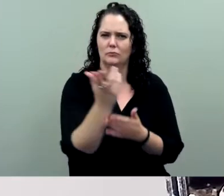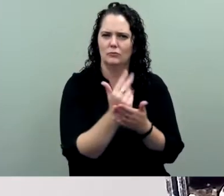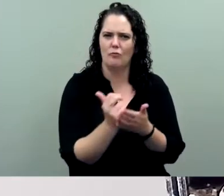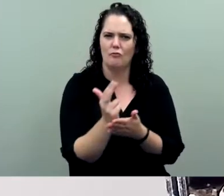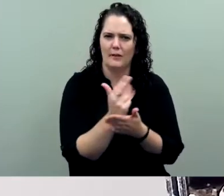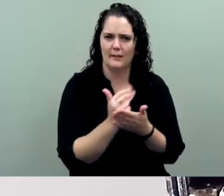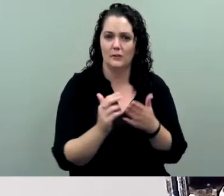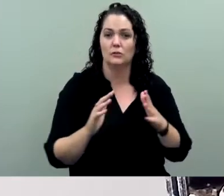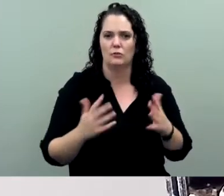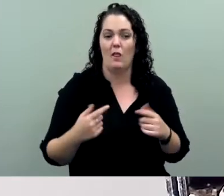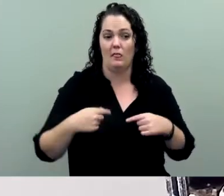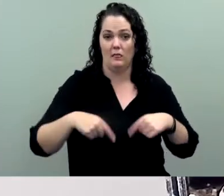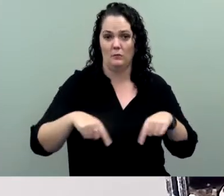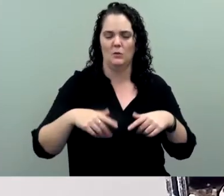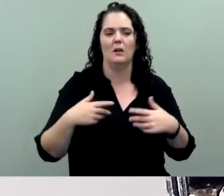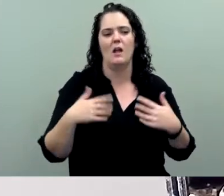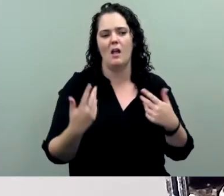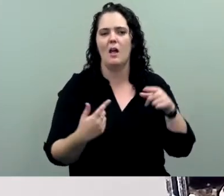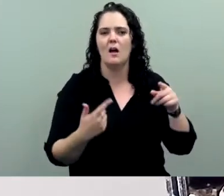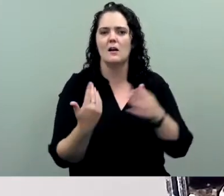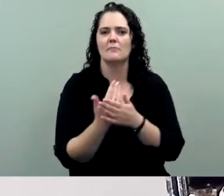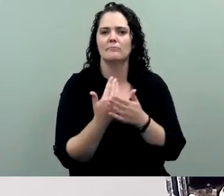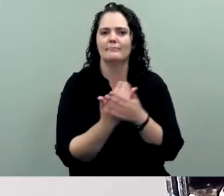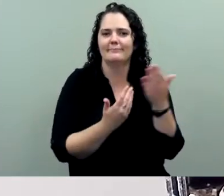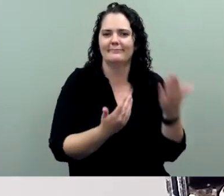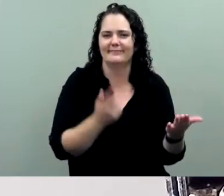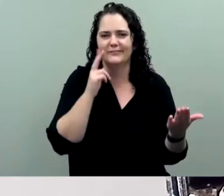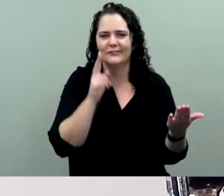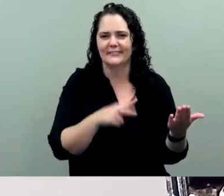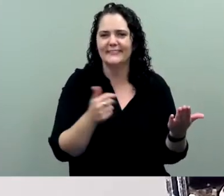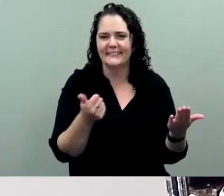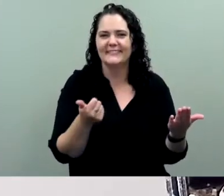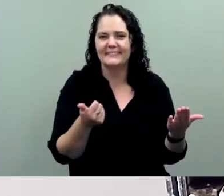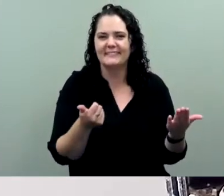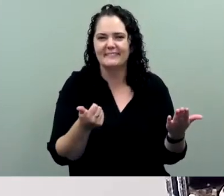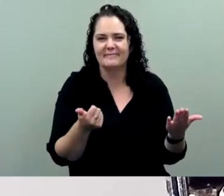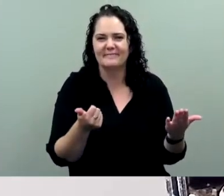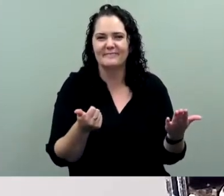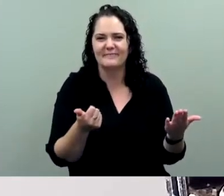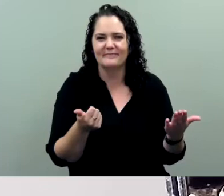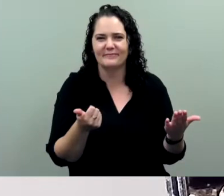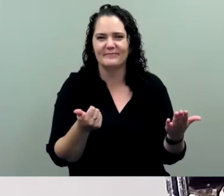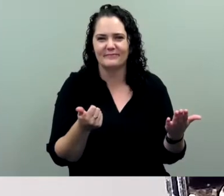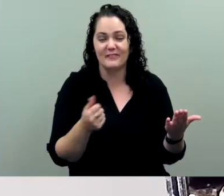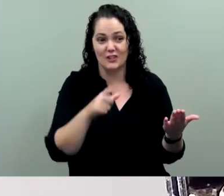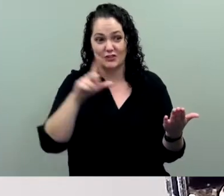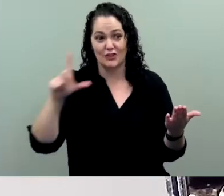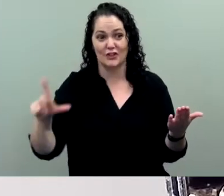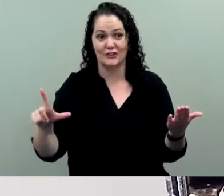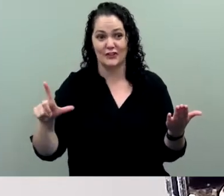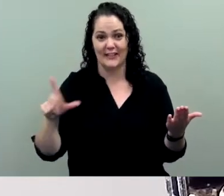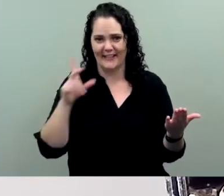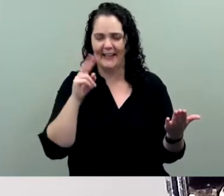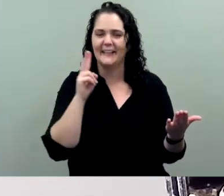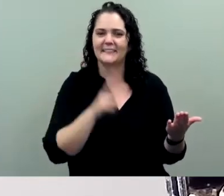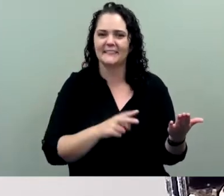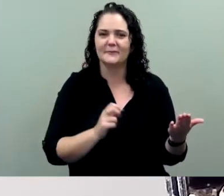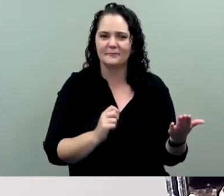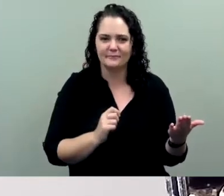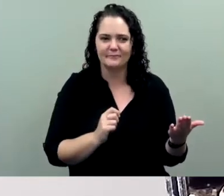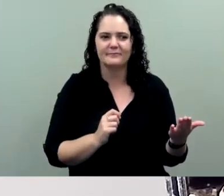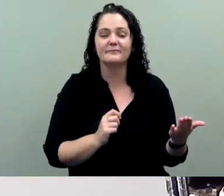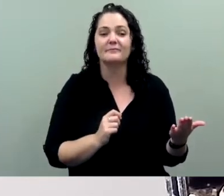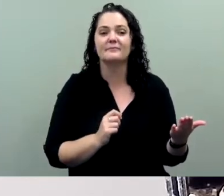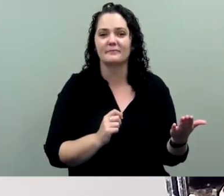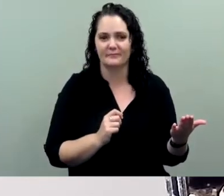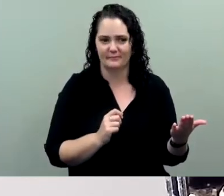so this week, what I'm going to do is I'm just going to keep that drawing off to the side on my screen the entire time so that you can see it. So if you can open